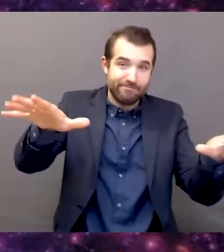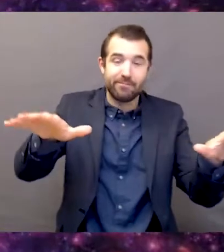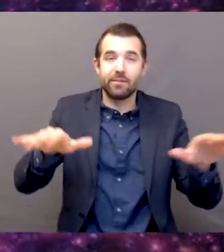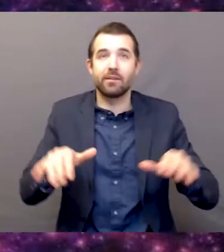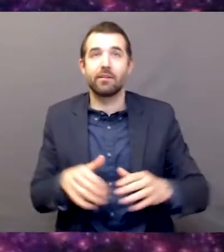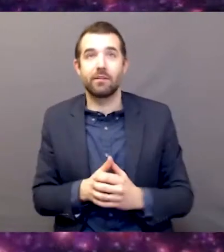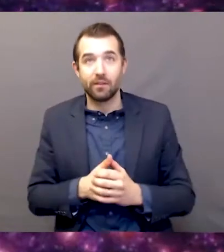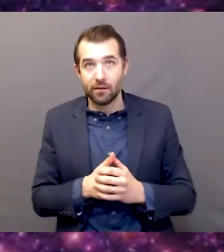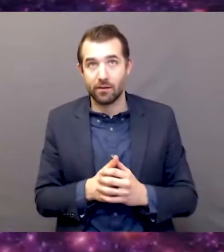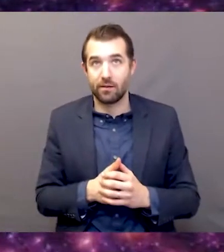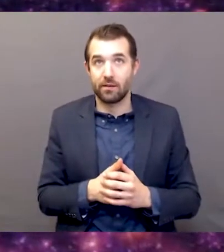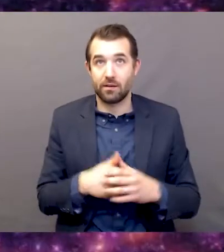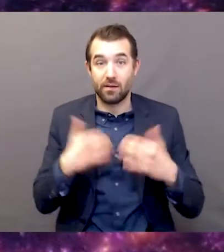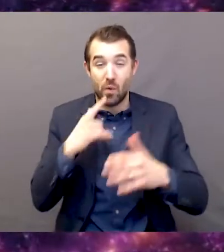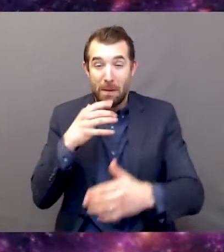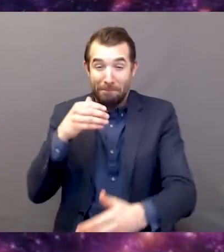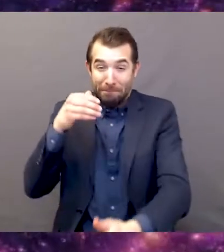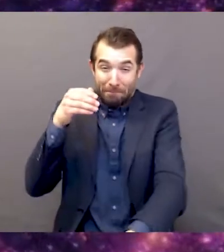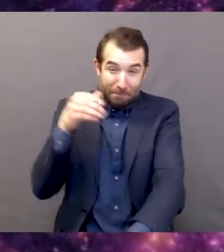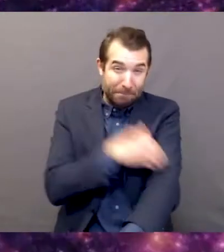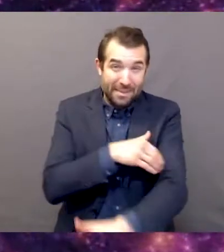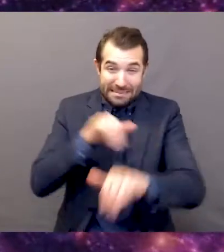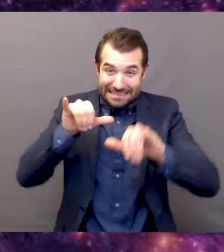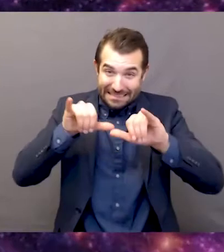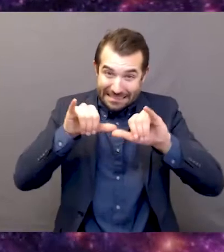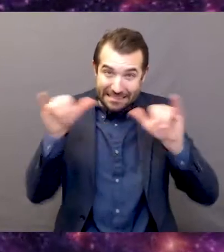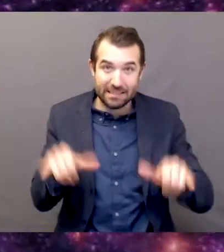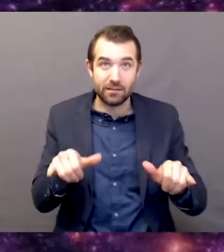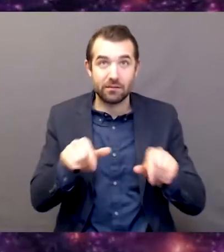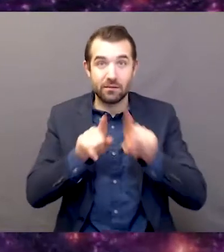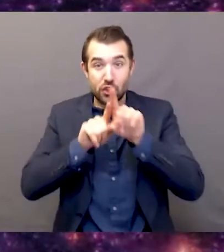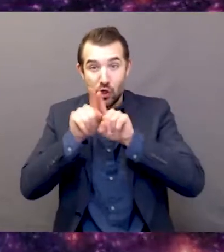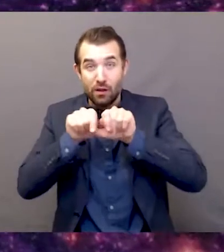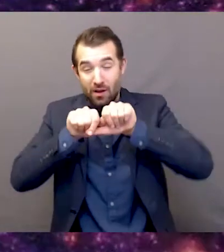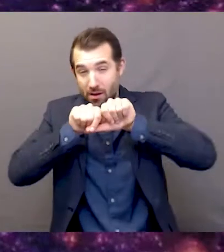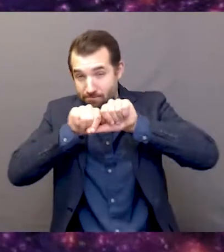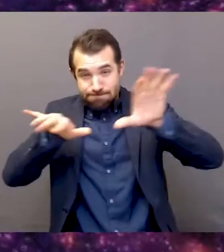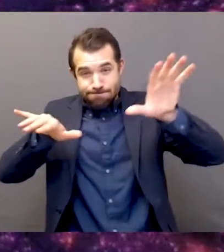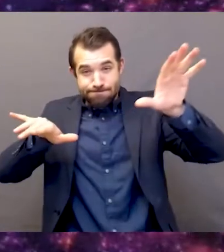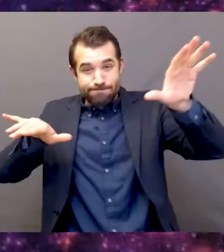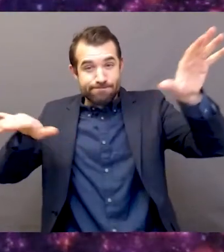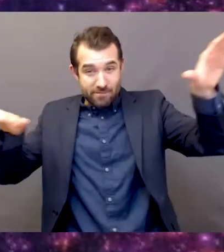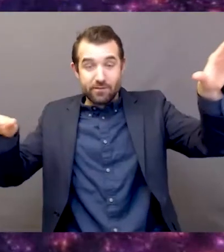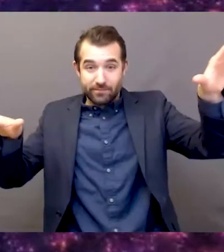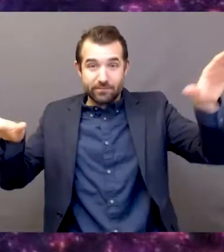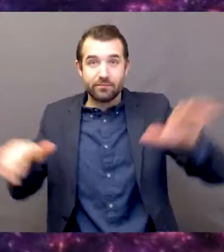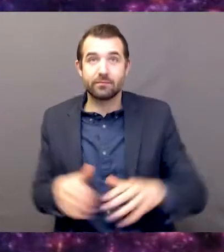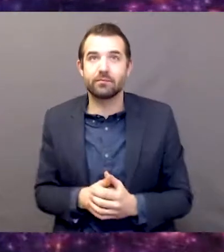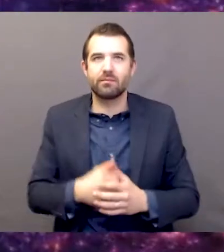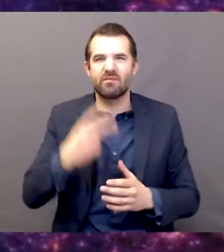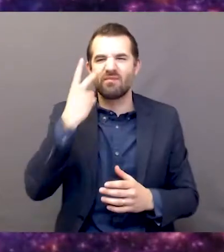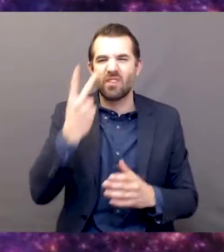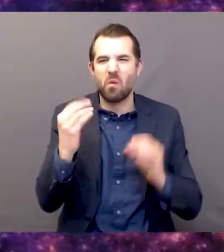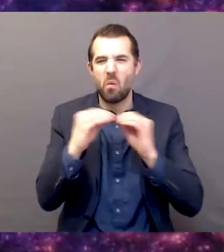jet is formed. These are mechanically powerful systems that then can expel particles and form these beautiful jets that we'll see more of in a minute.